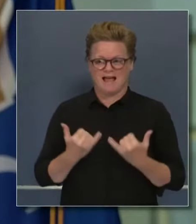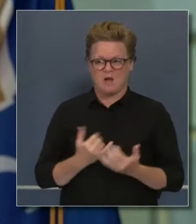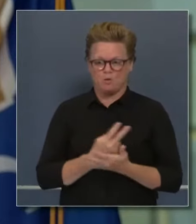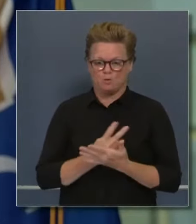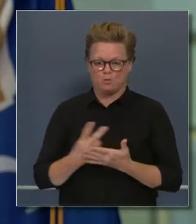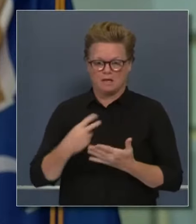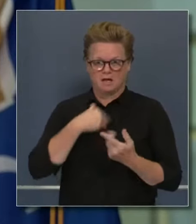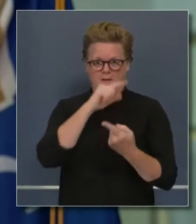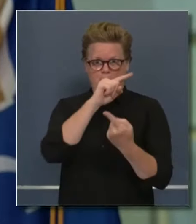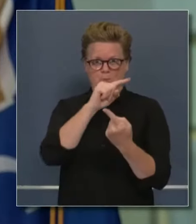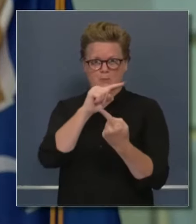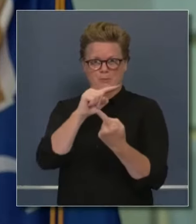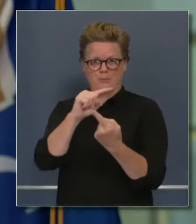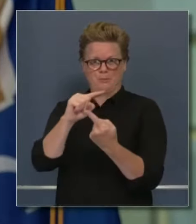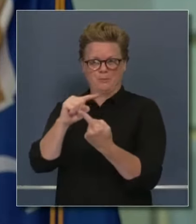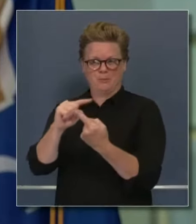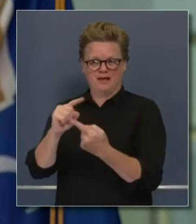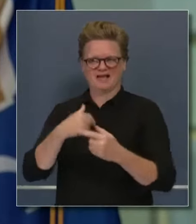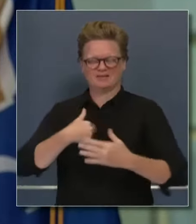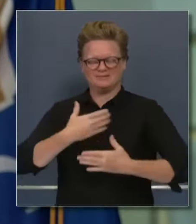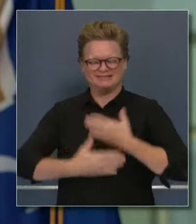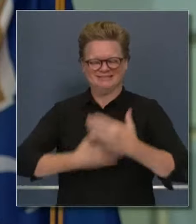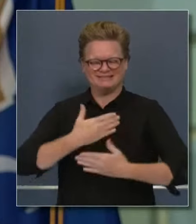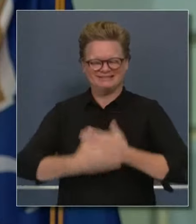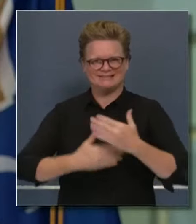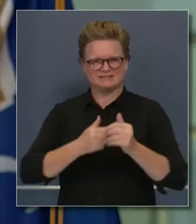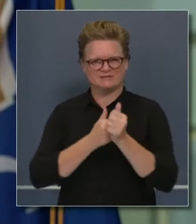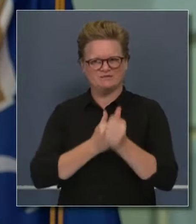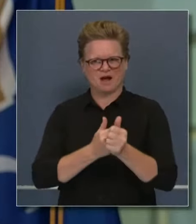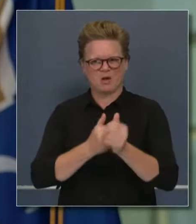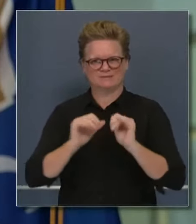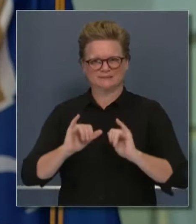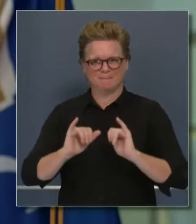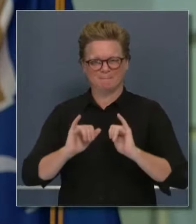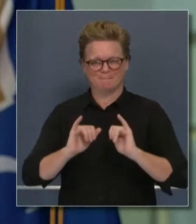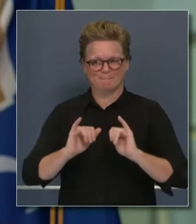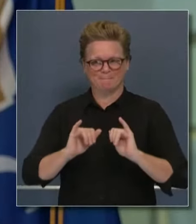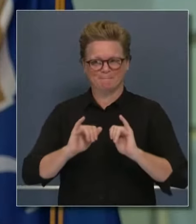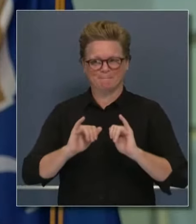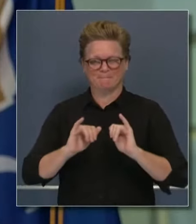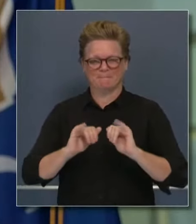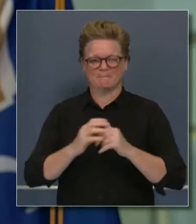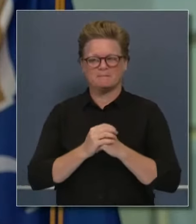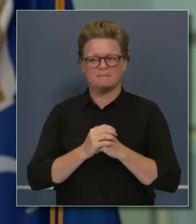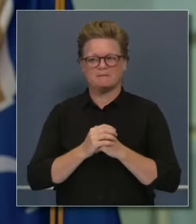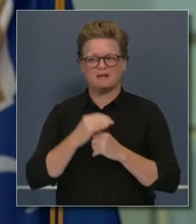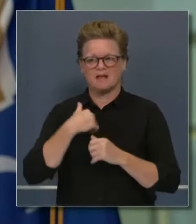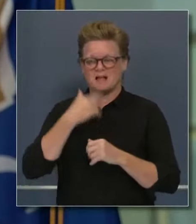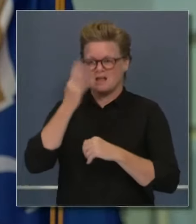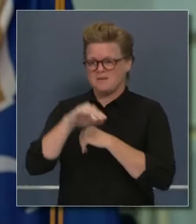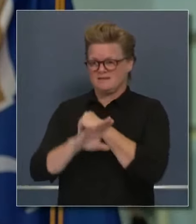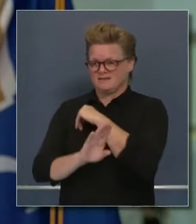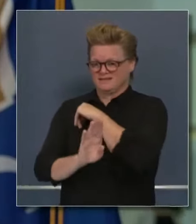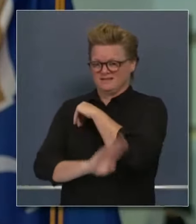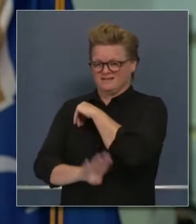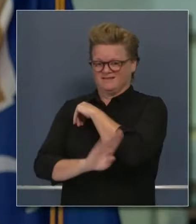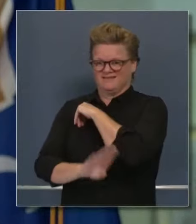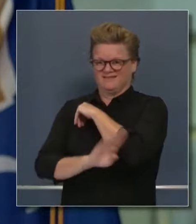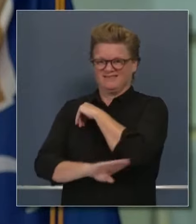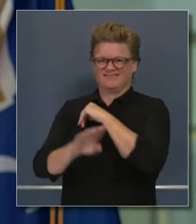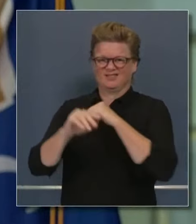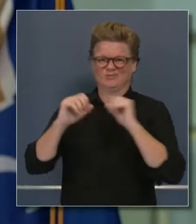enter colder months where it's harder to do things outdoors and things begin to move indoors. So